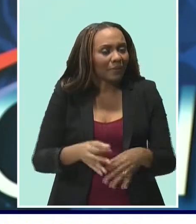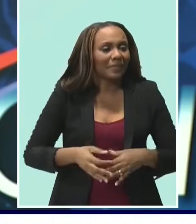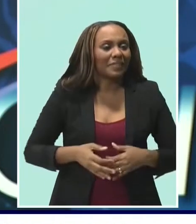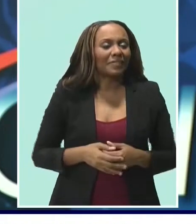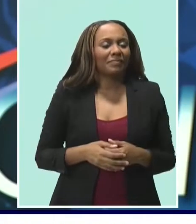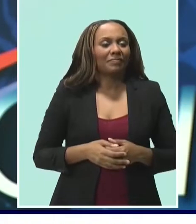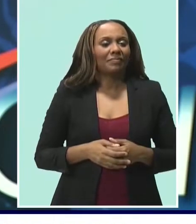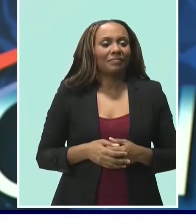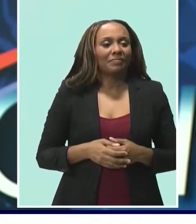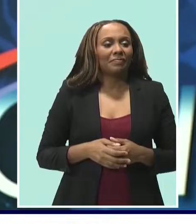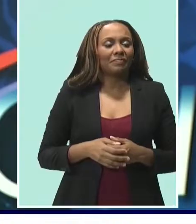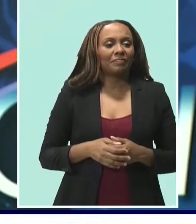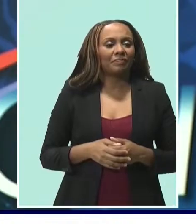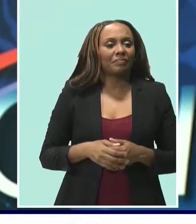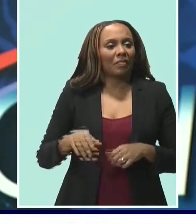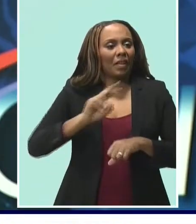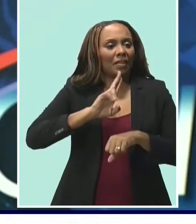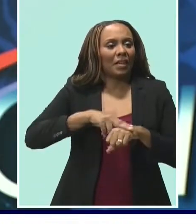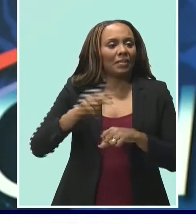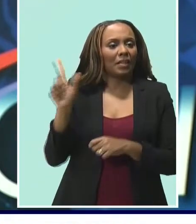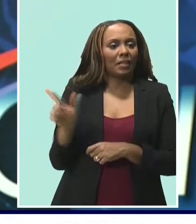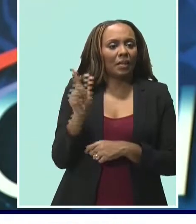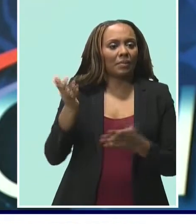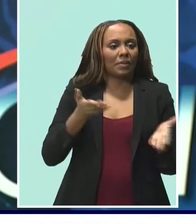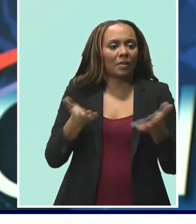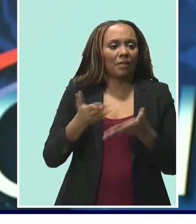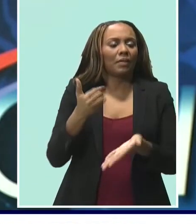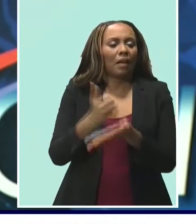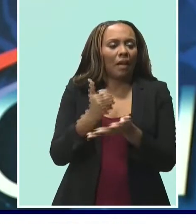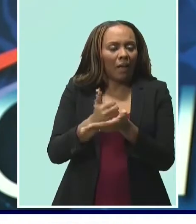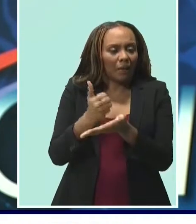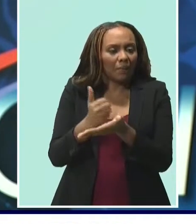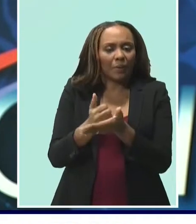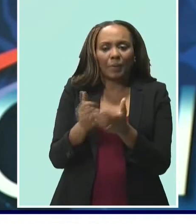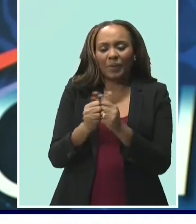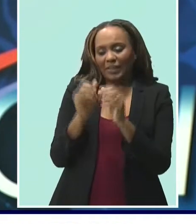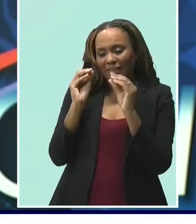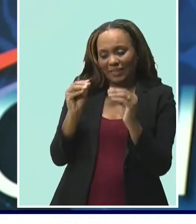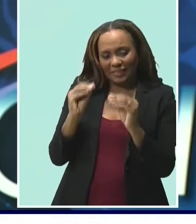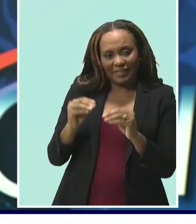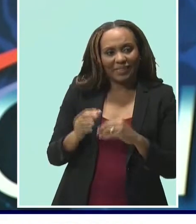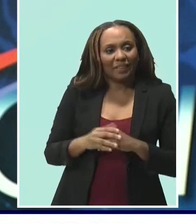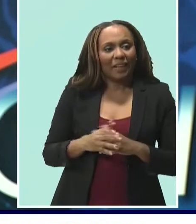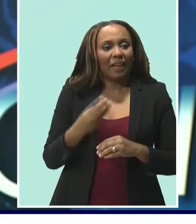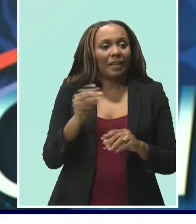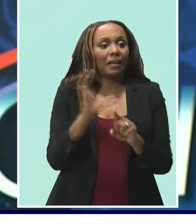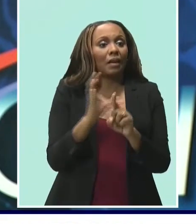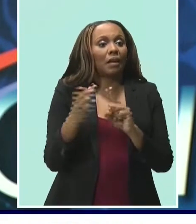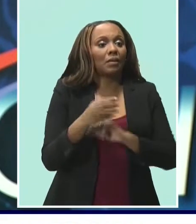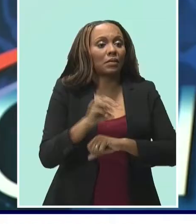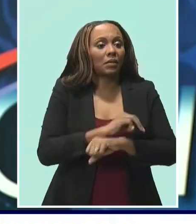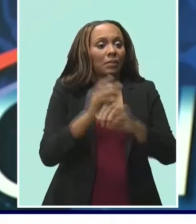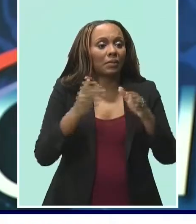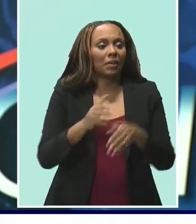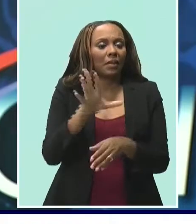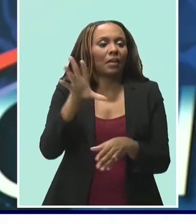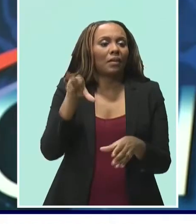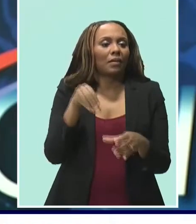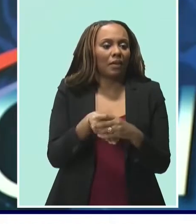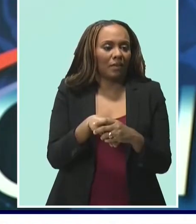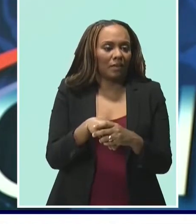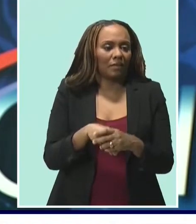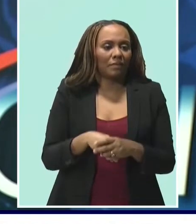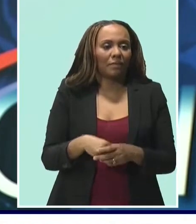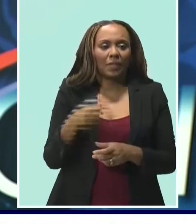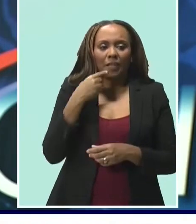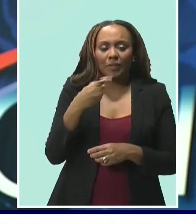National Library Services facilitating the sessions, and Culture Minister John King, under whose portfolio the service falls, took part. He